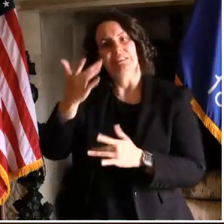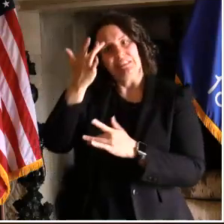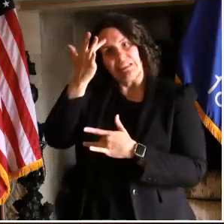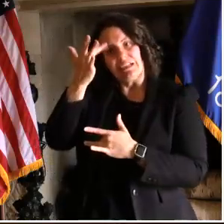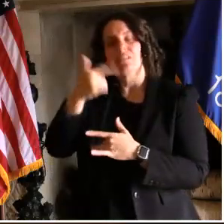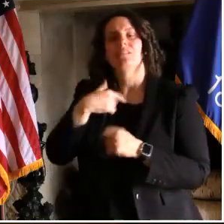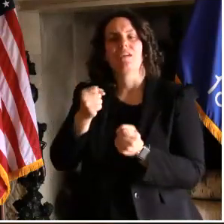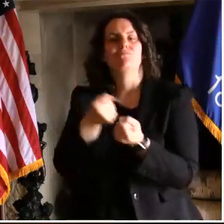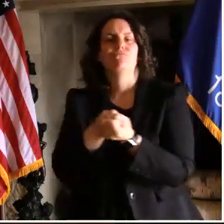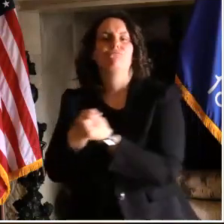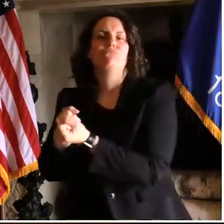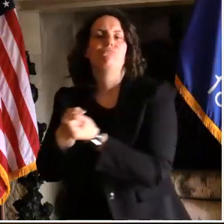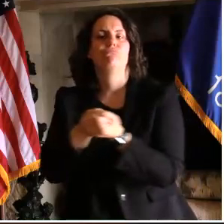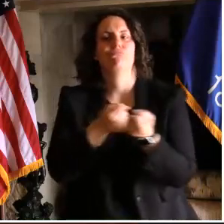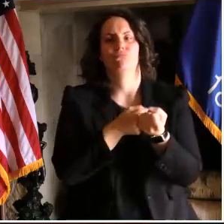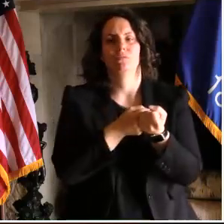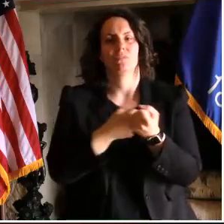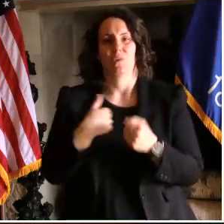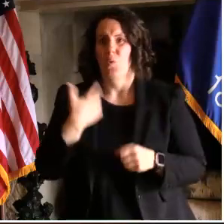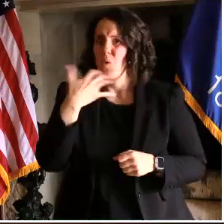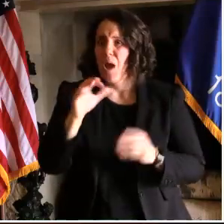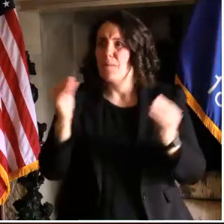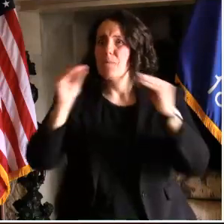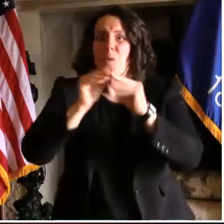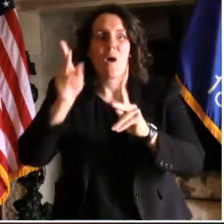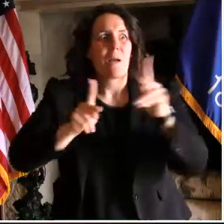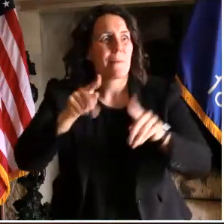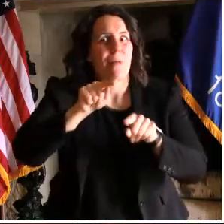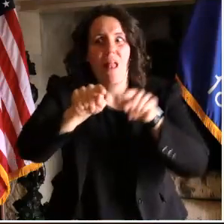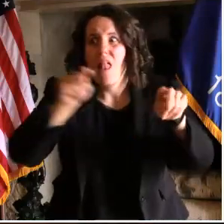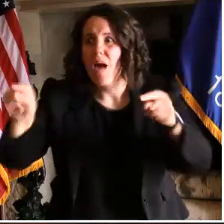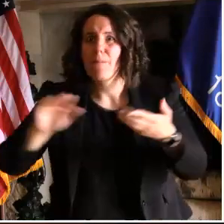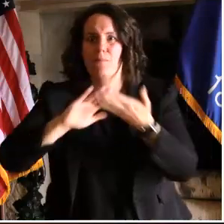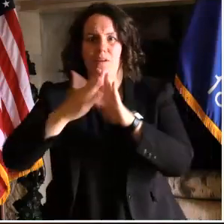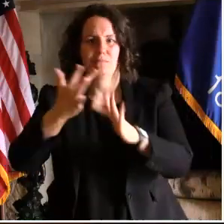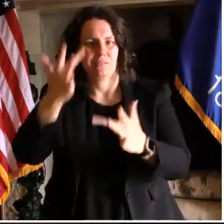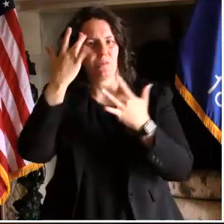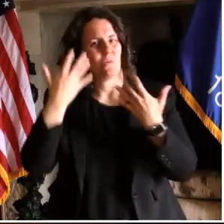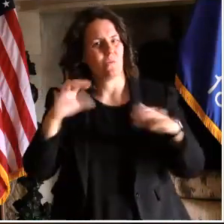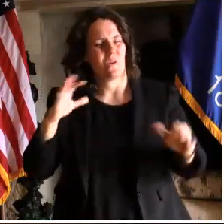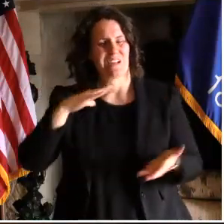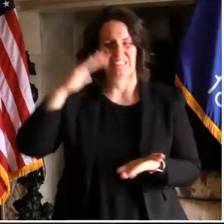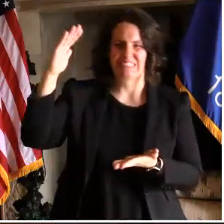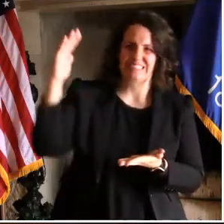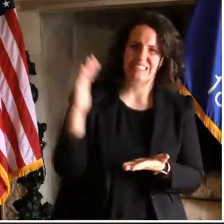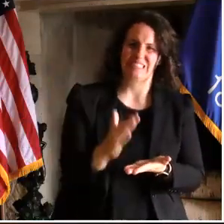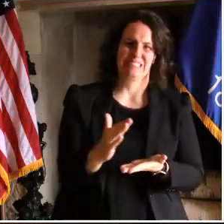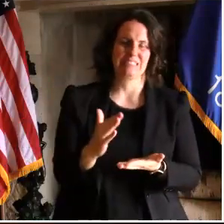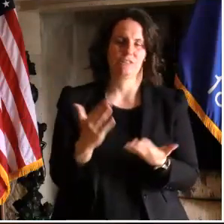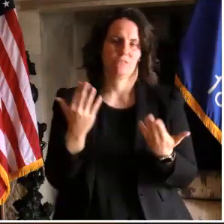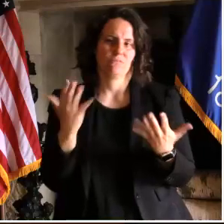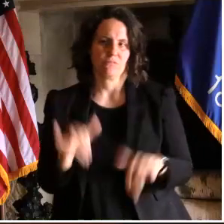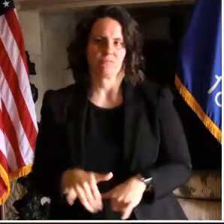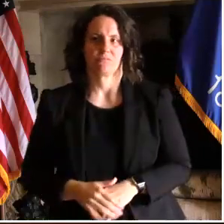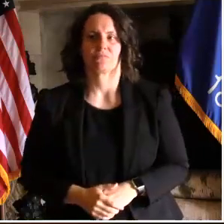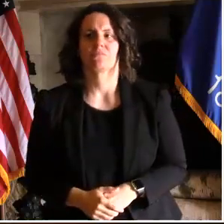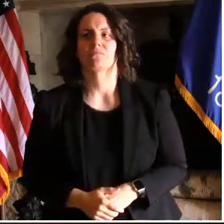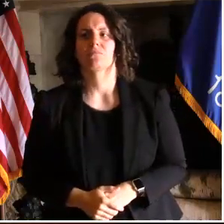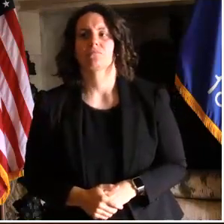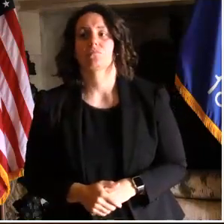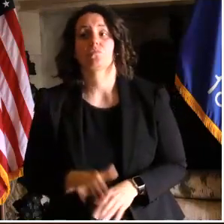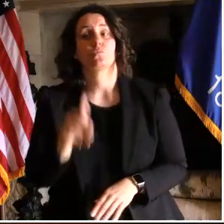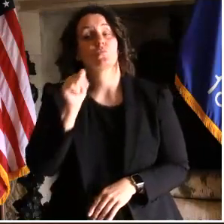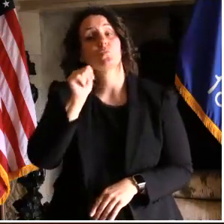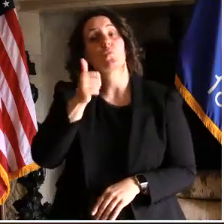from getting sick and spreading the illness to others. To that end, At the governor's direction, tomorrow I will sign